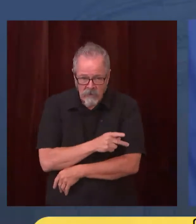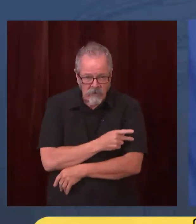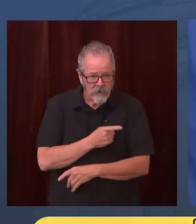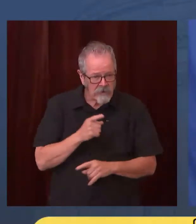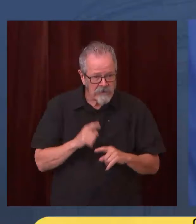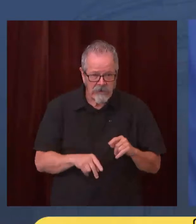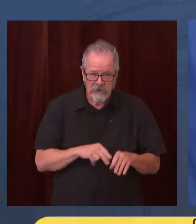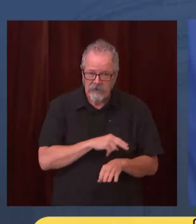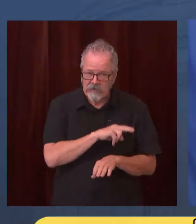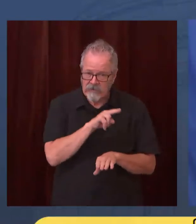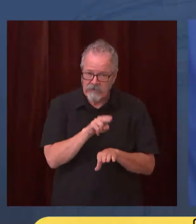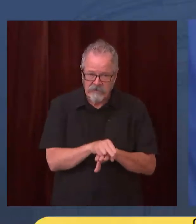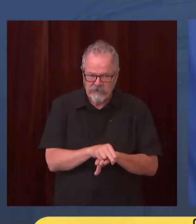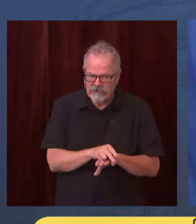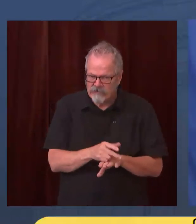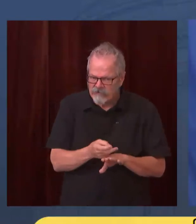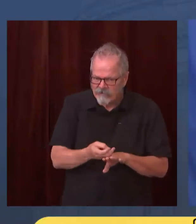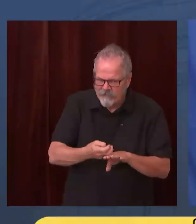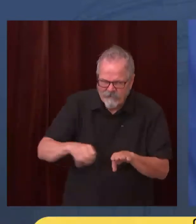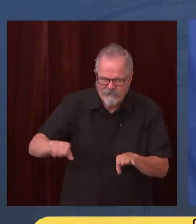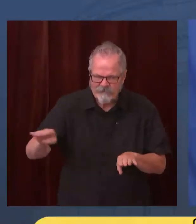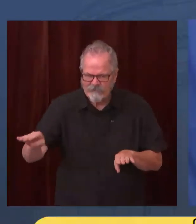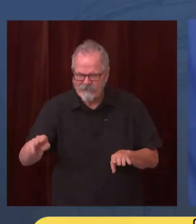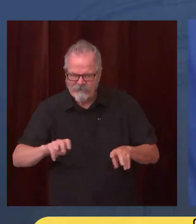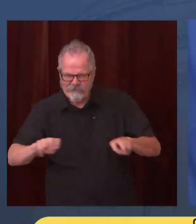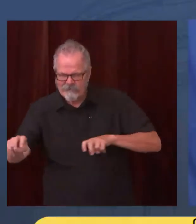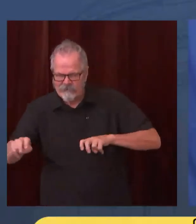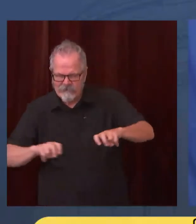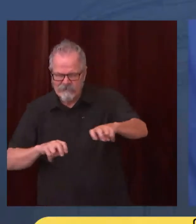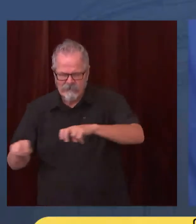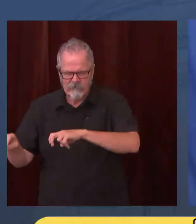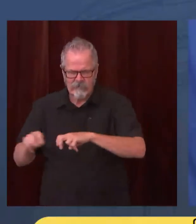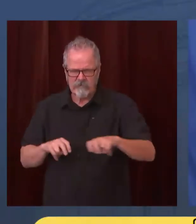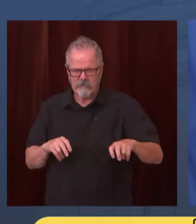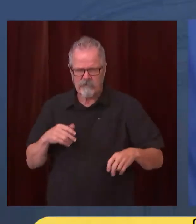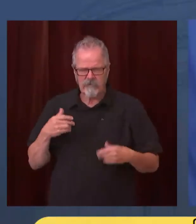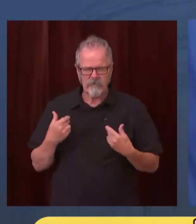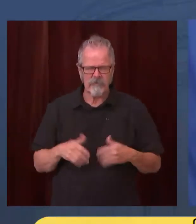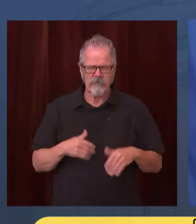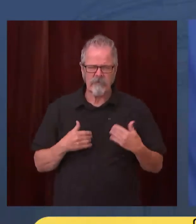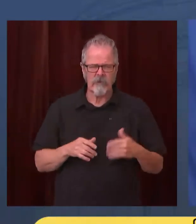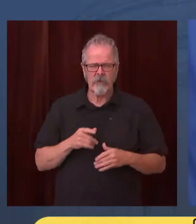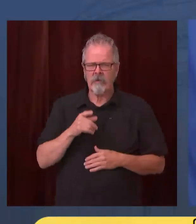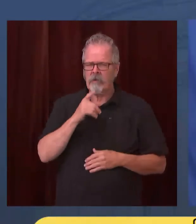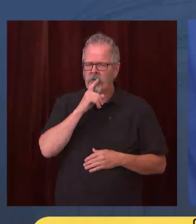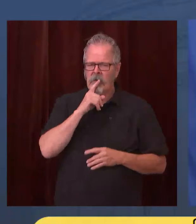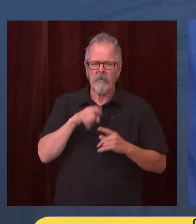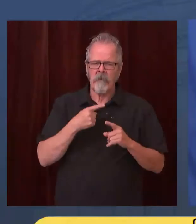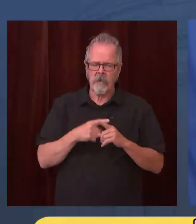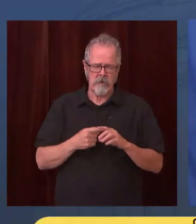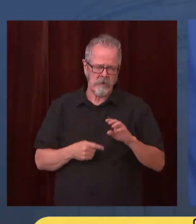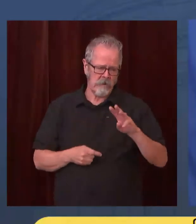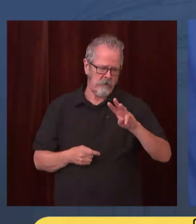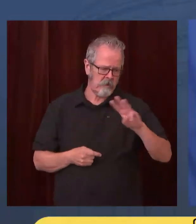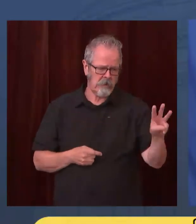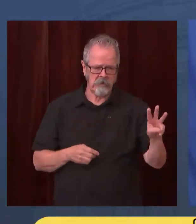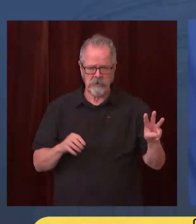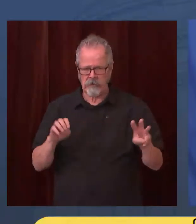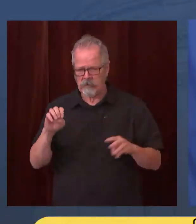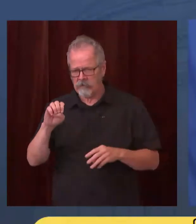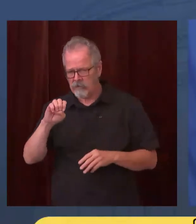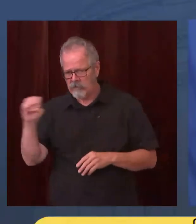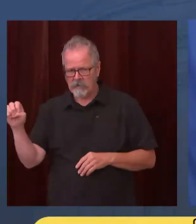west-east, north-south issue. It's really a bed availability issue. It's where you have available beds, and we're having those patients